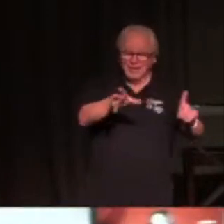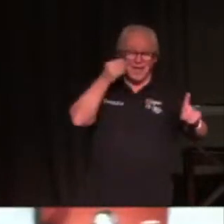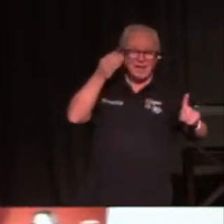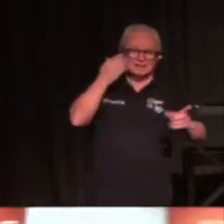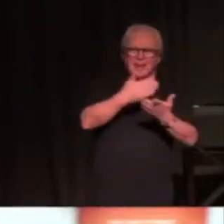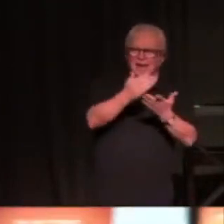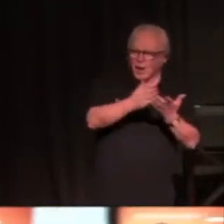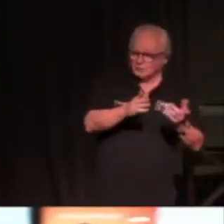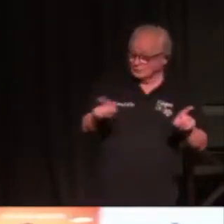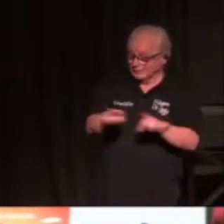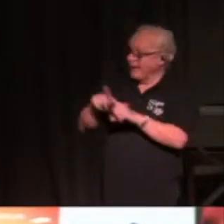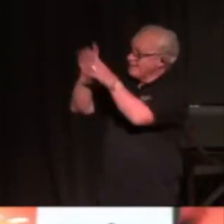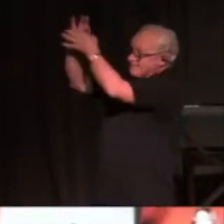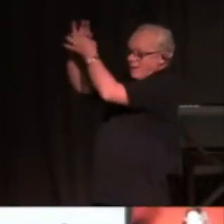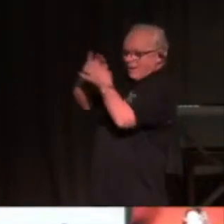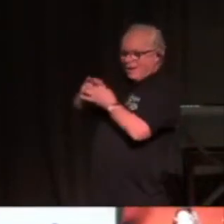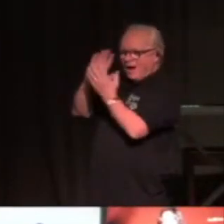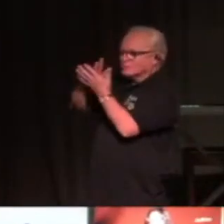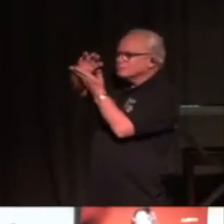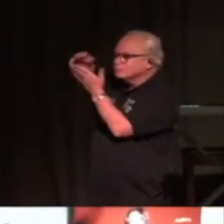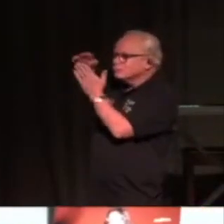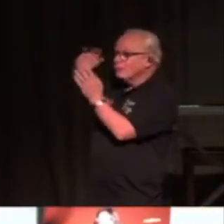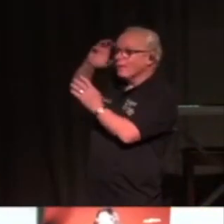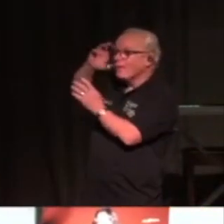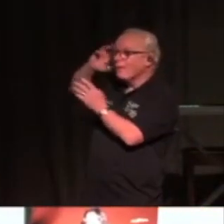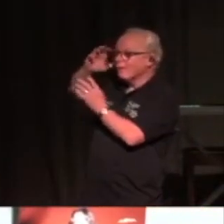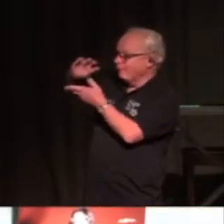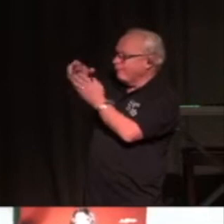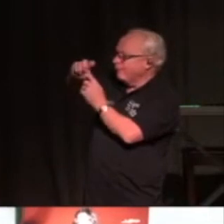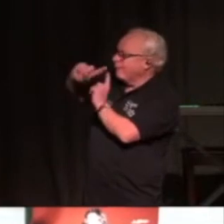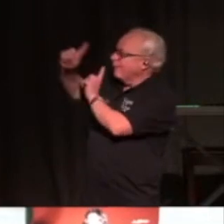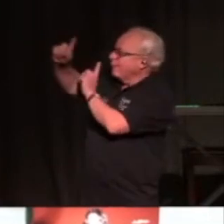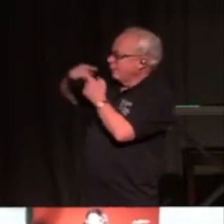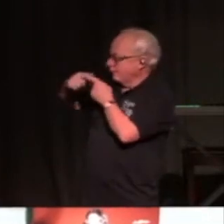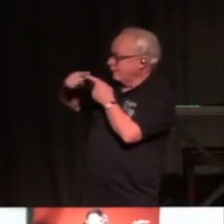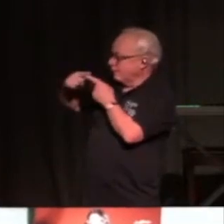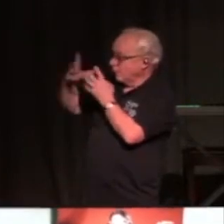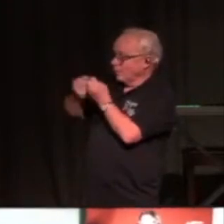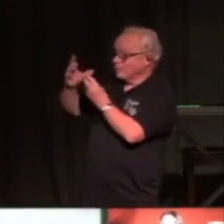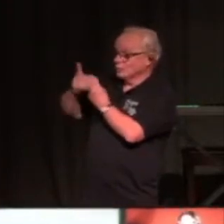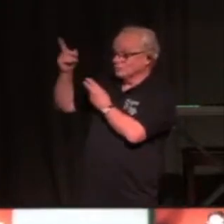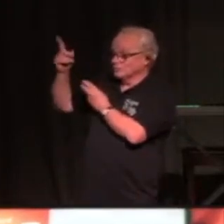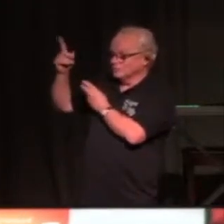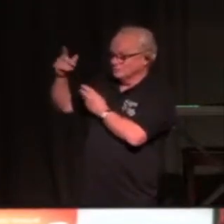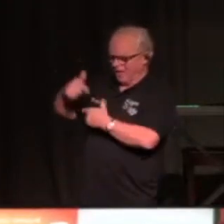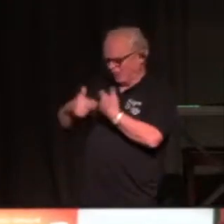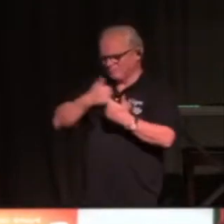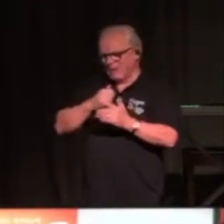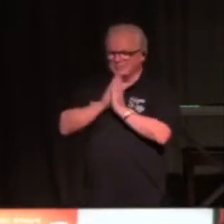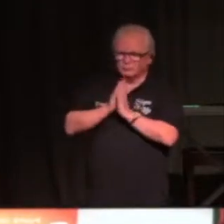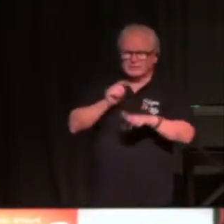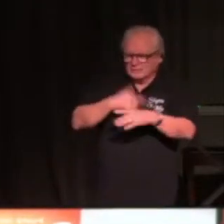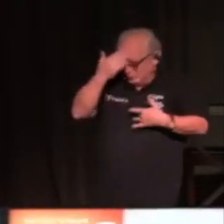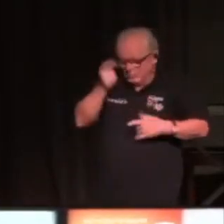You've got to get to the dial. You've got to get to that place of tuning in to hear God. And see, a lot of my prayer times, I don't know about yours, but certainly a lot of